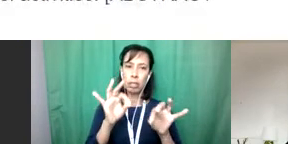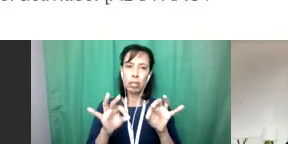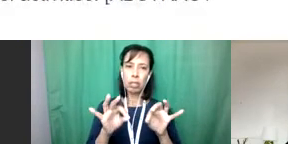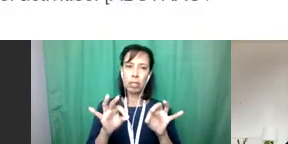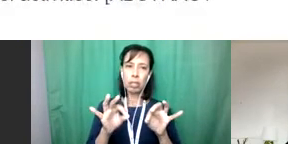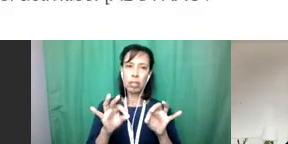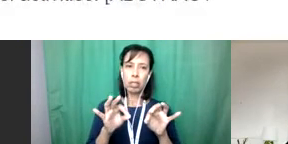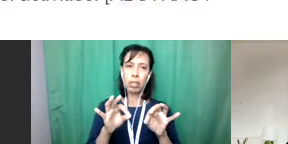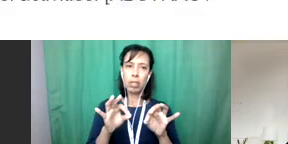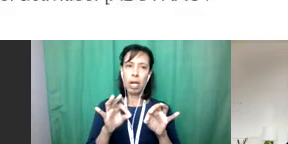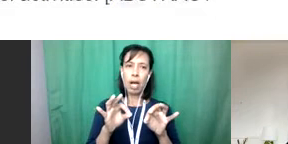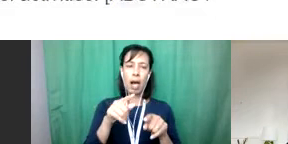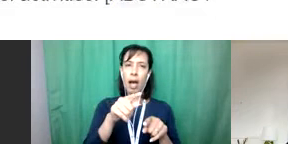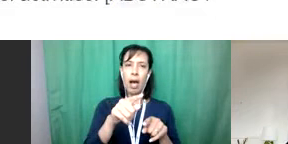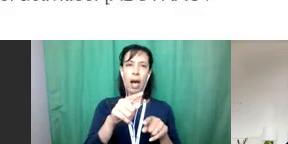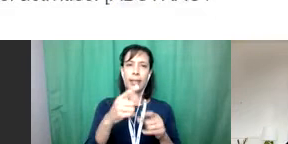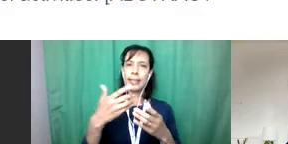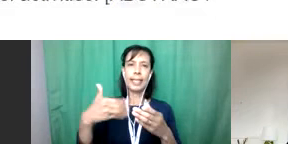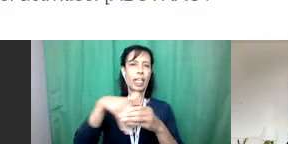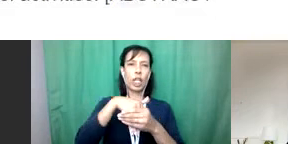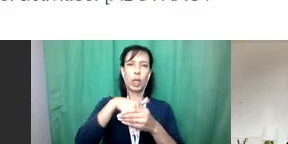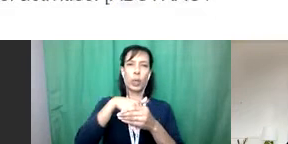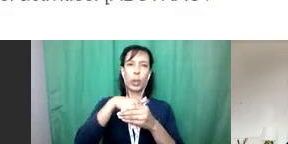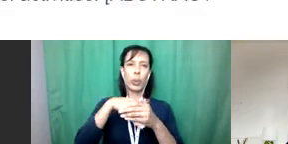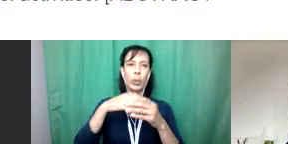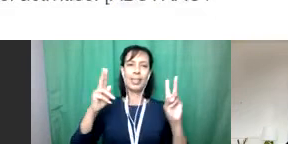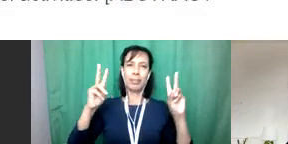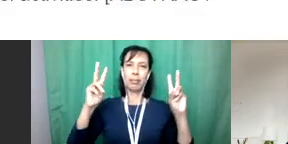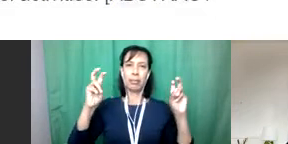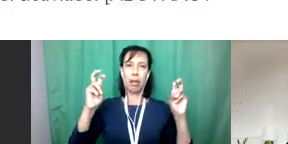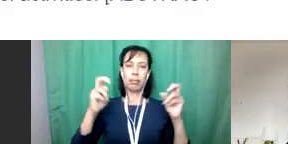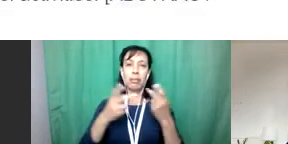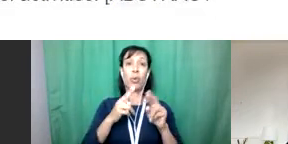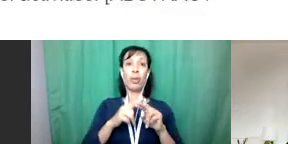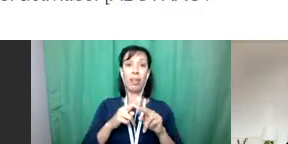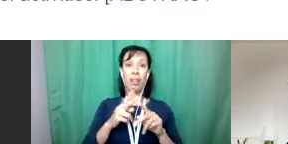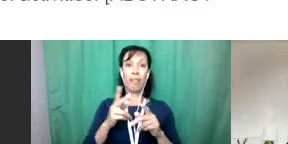in the title. So let's just see if it makes a difference if I add this to the title.